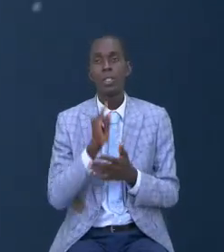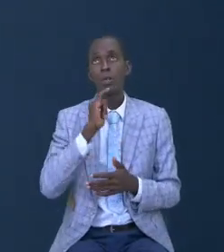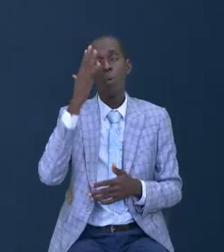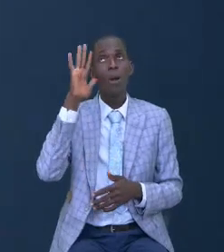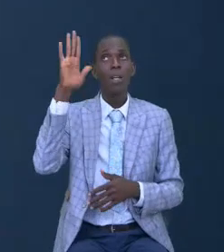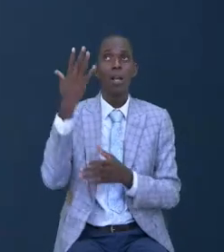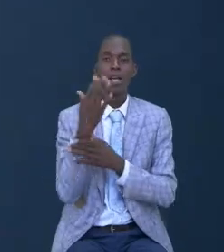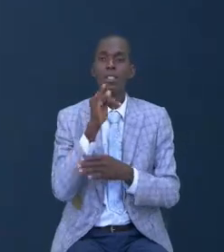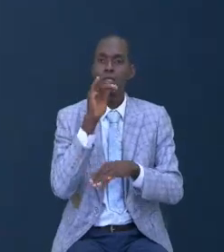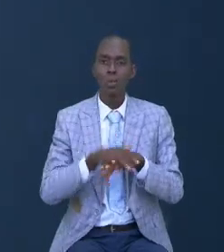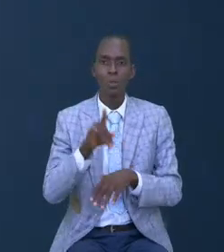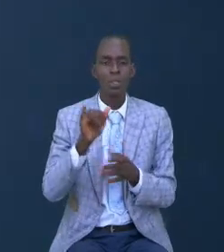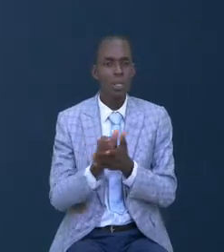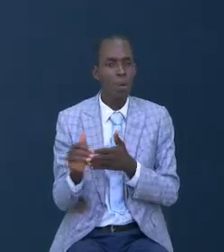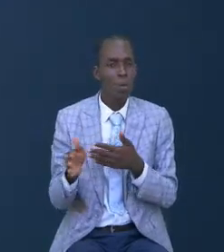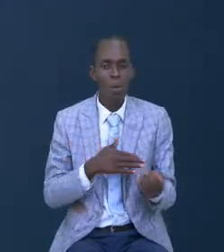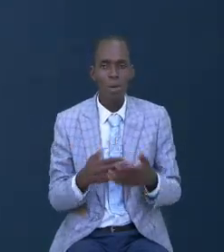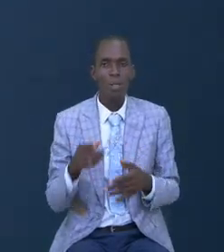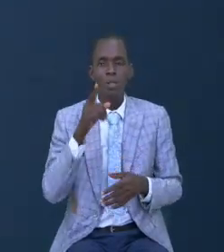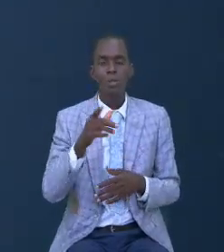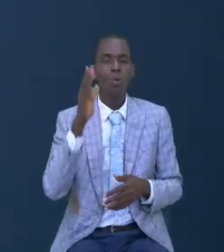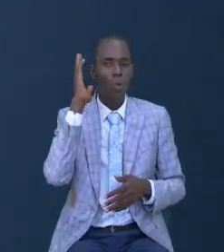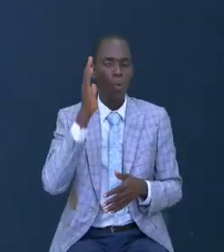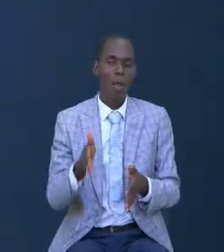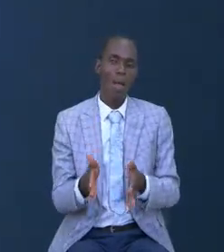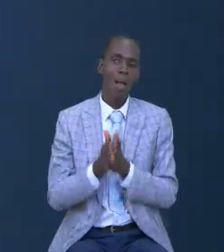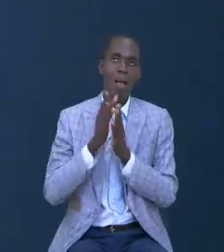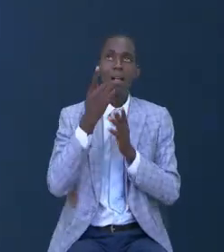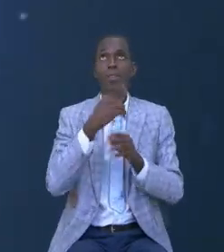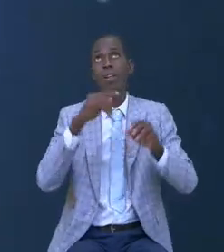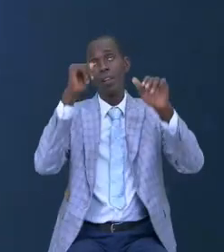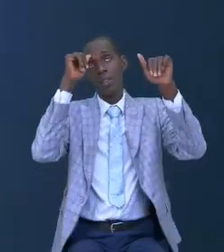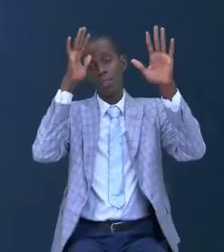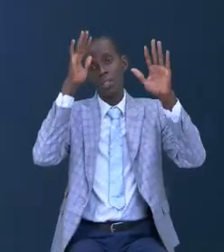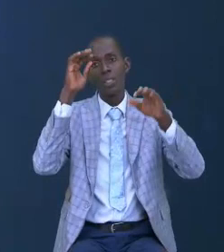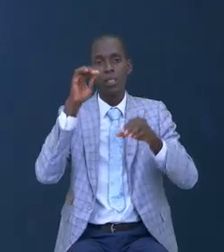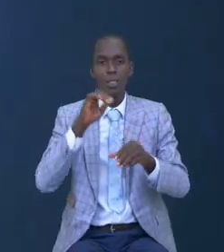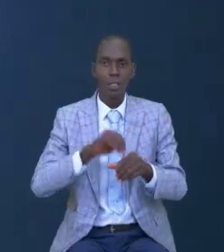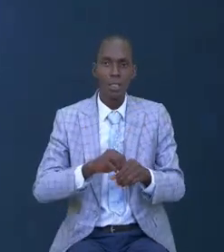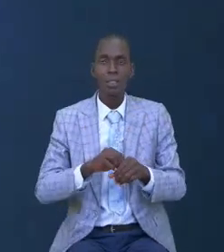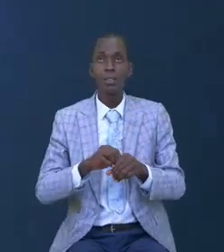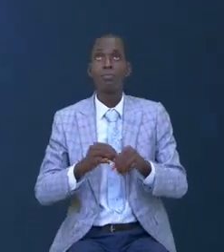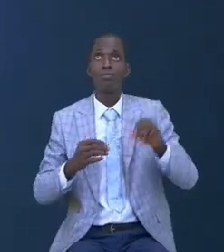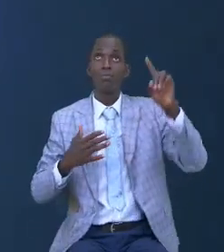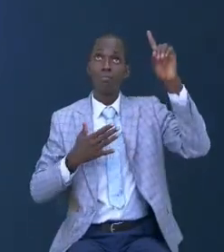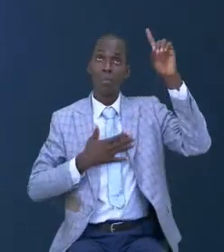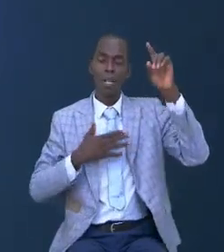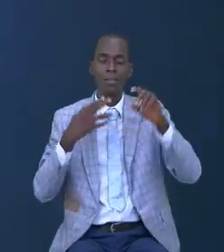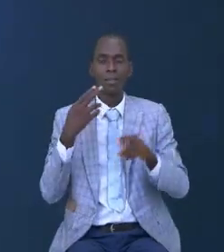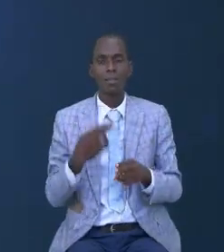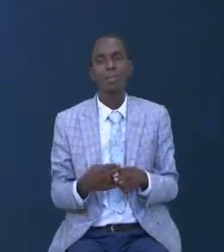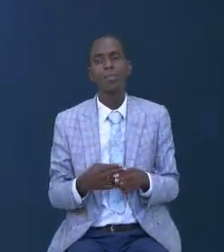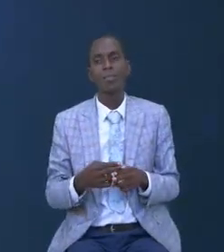that whatsoever ye shall ask the Father in my